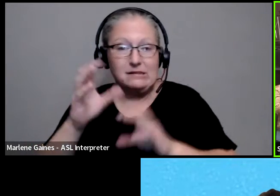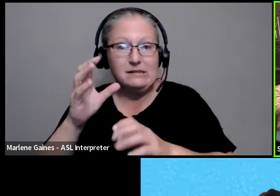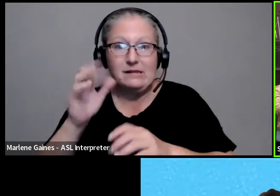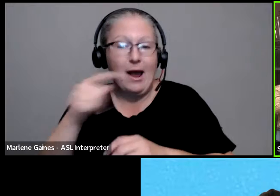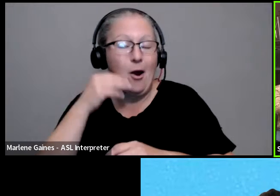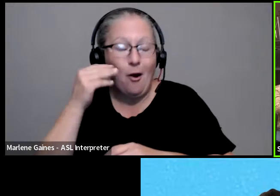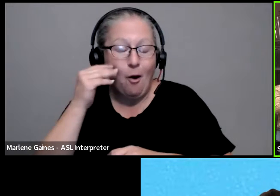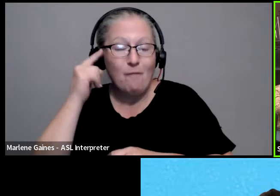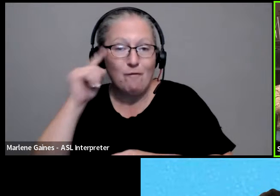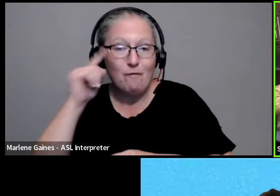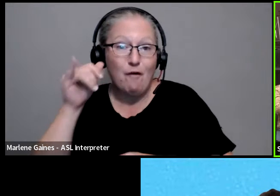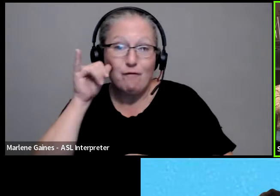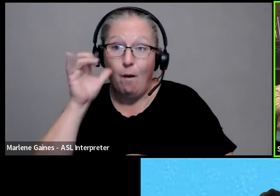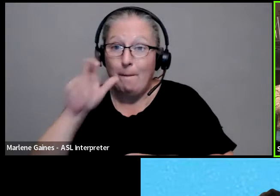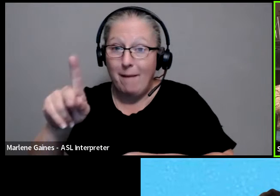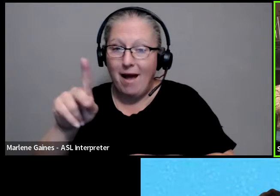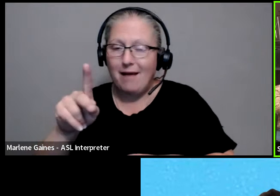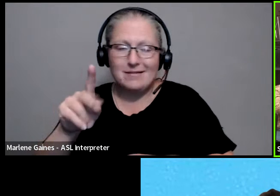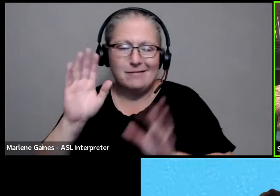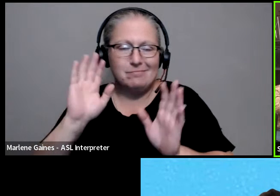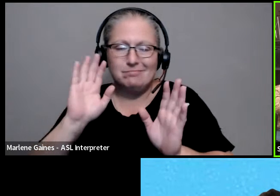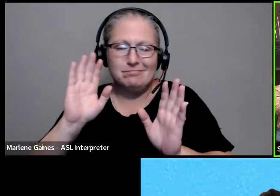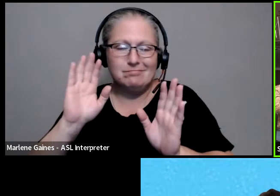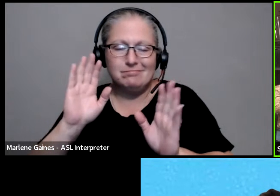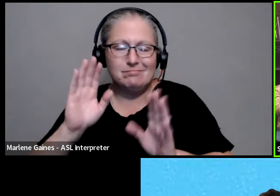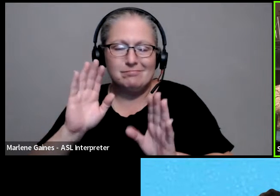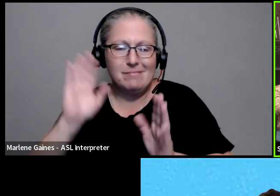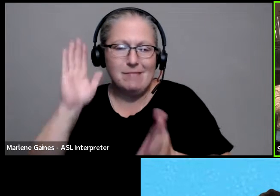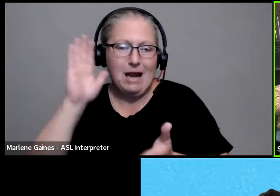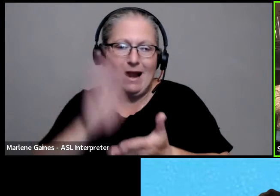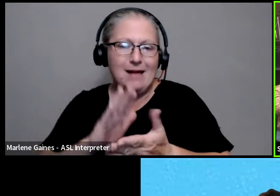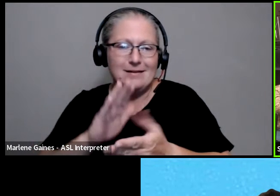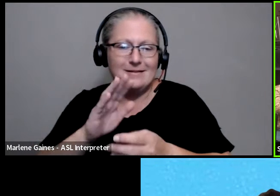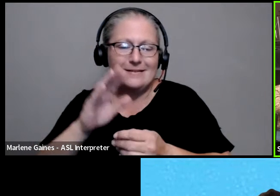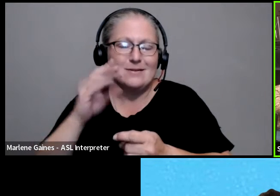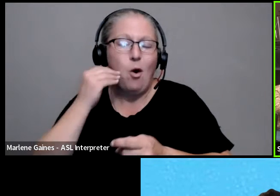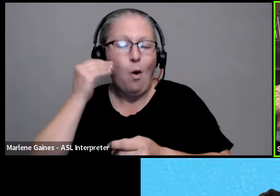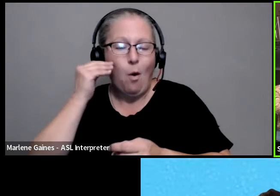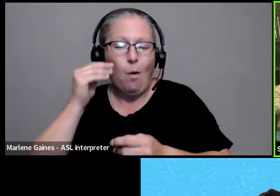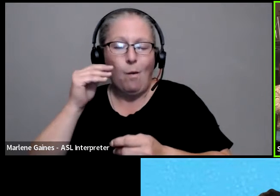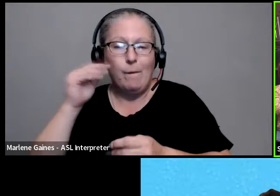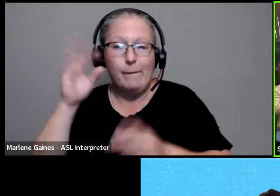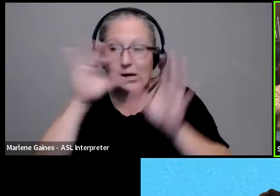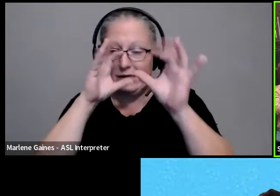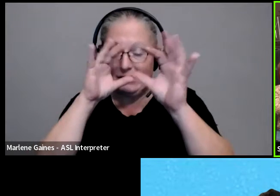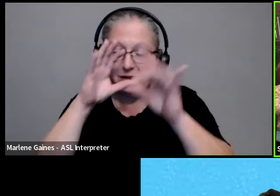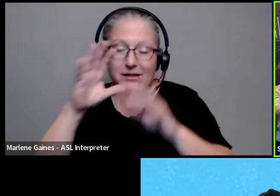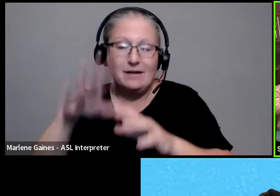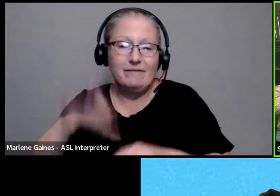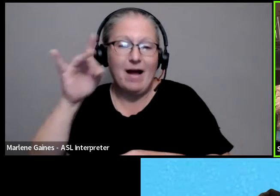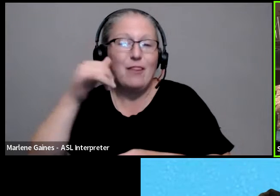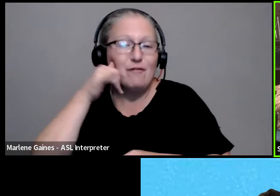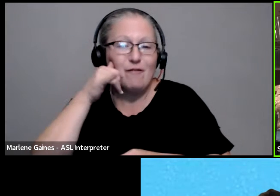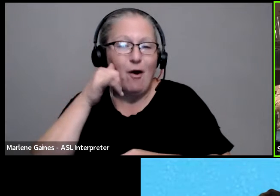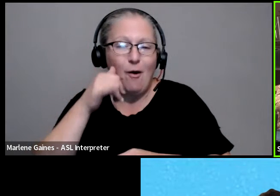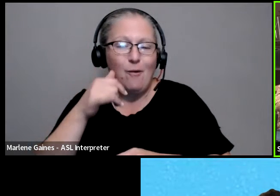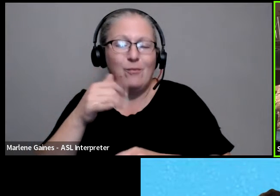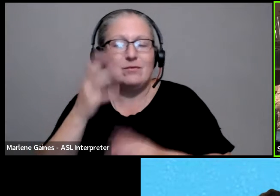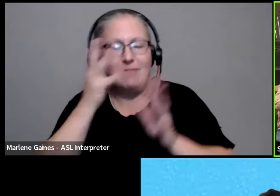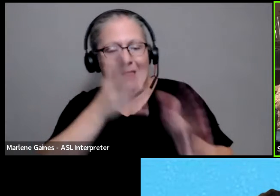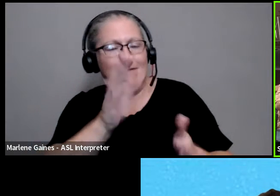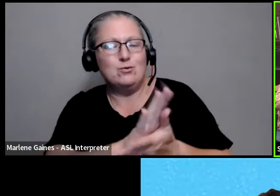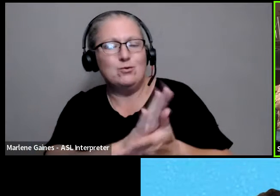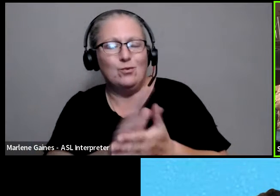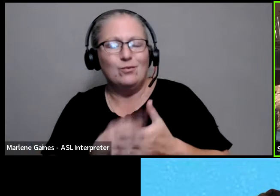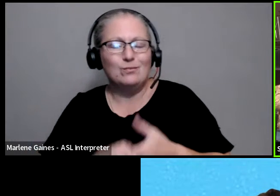back. So it prevents, a home getting ransacked because they want to have their phone back. There